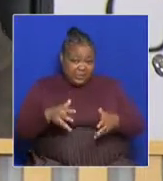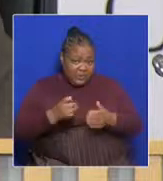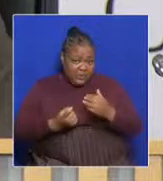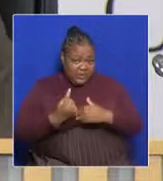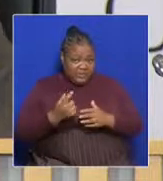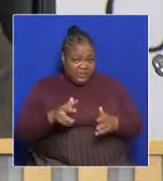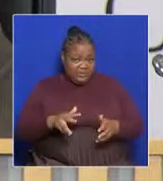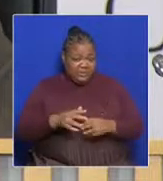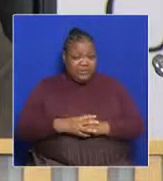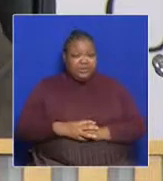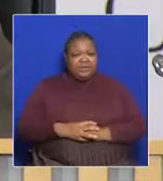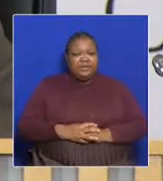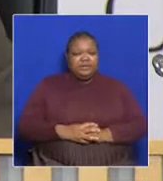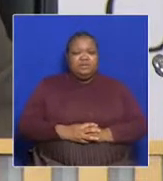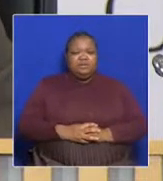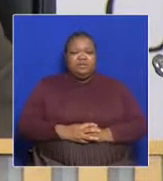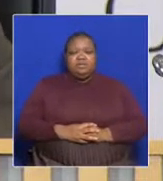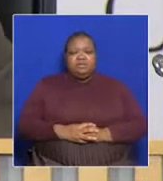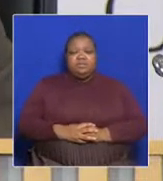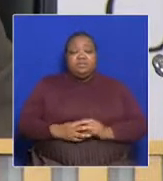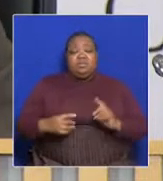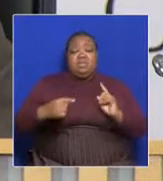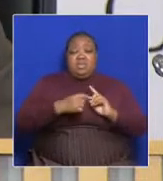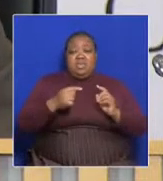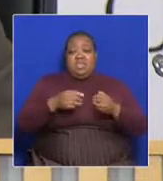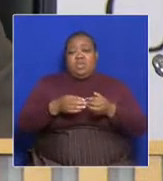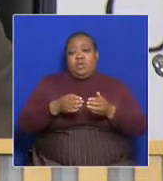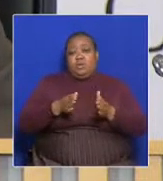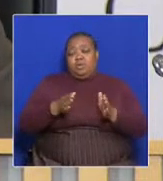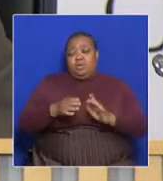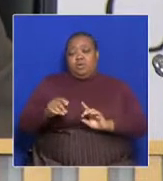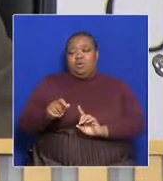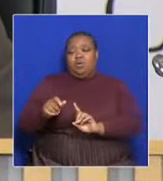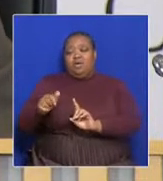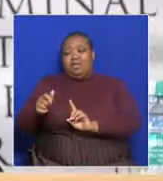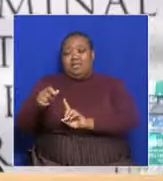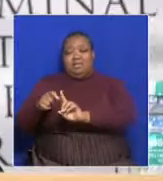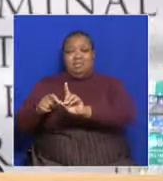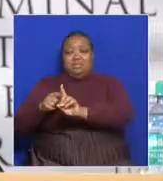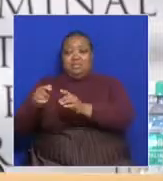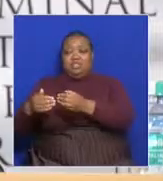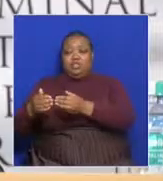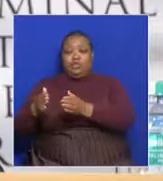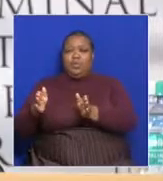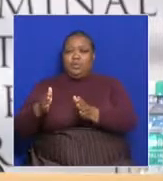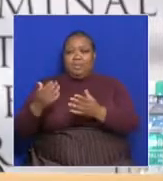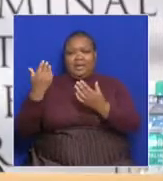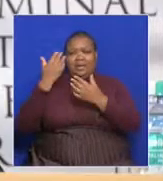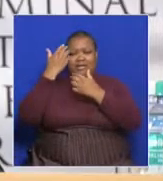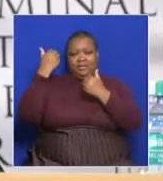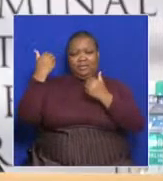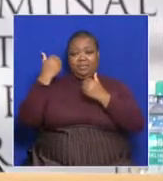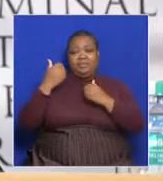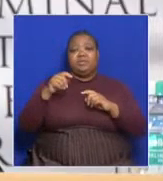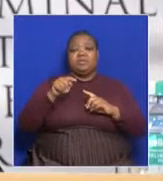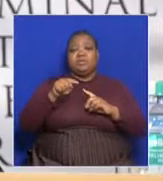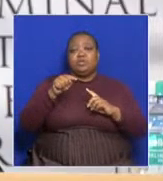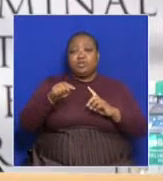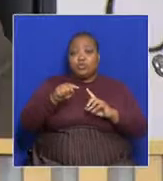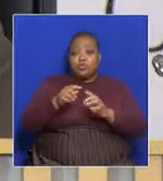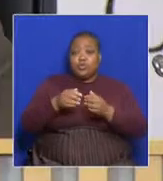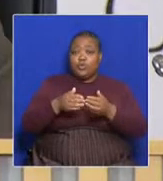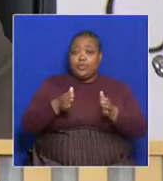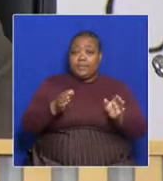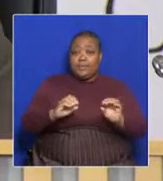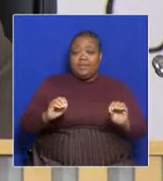I can't say if he opened it or he called somebody at the office to open it. You know, Okay. In a sense that you didn't open it because you were back on leave.